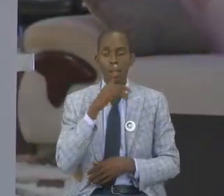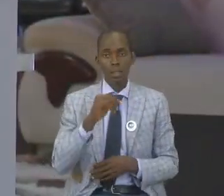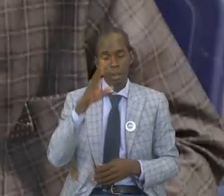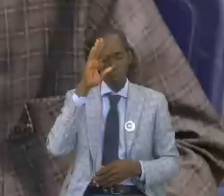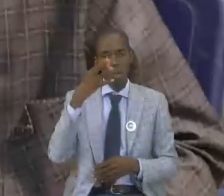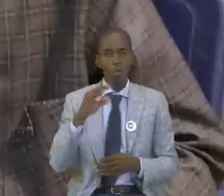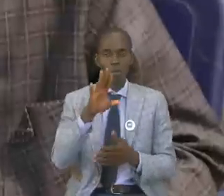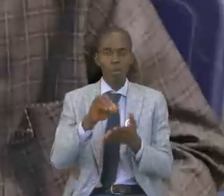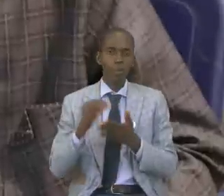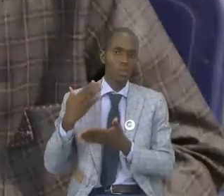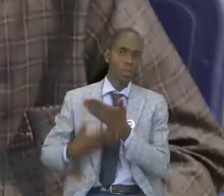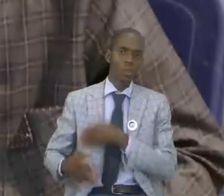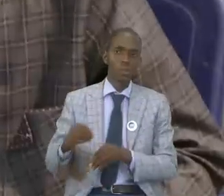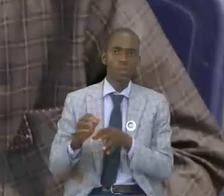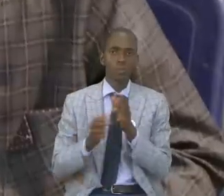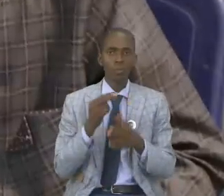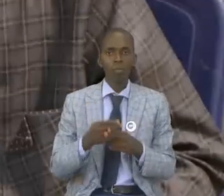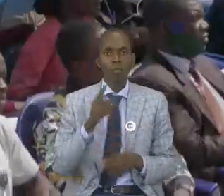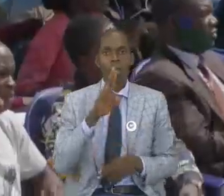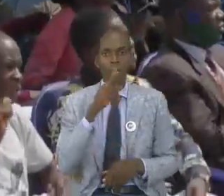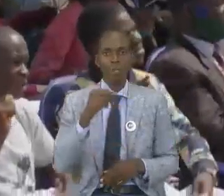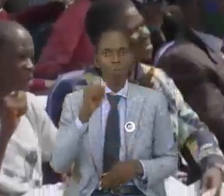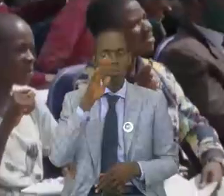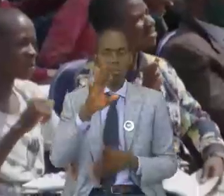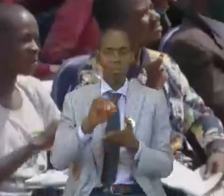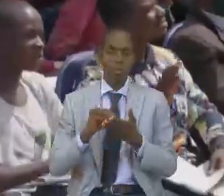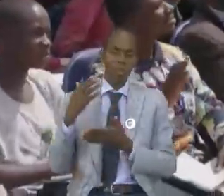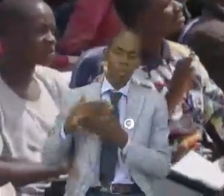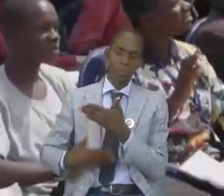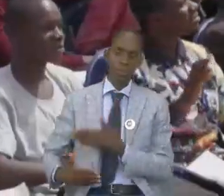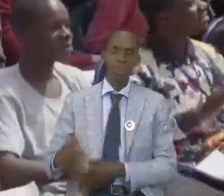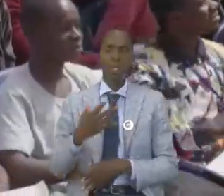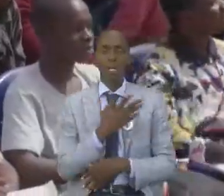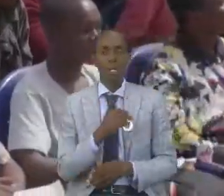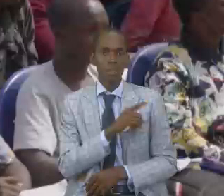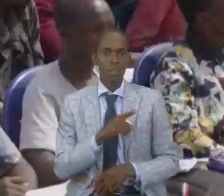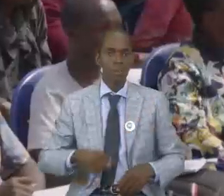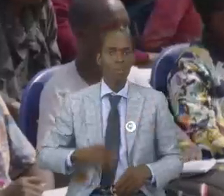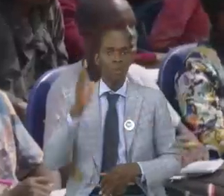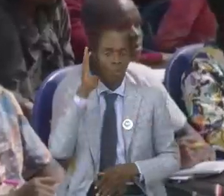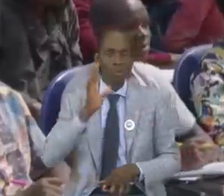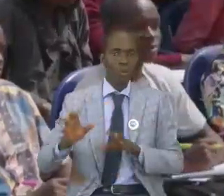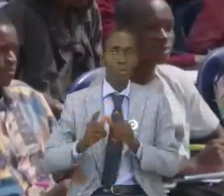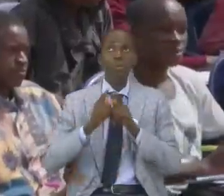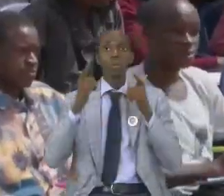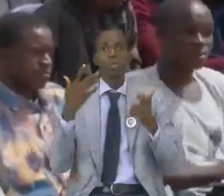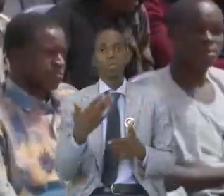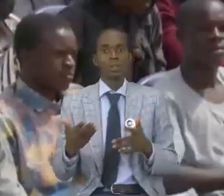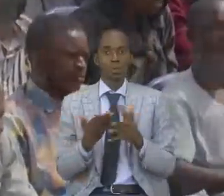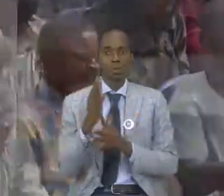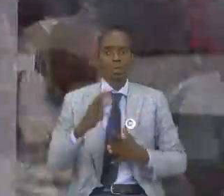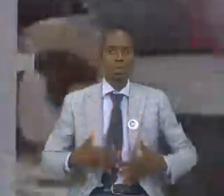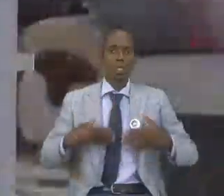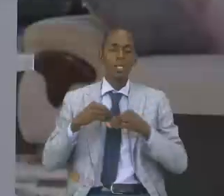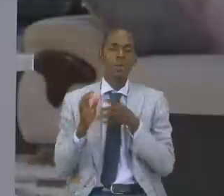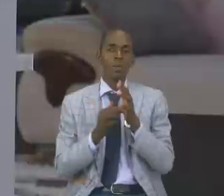hour. You are the woman of the hour. And the Lord will do great things through your life in